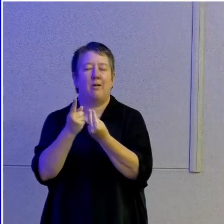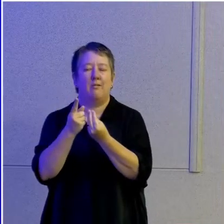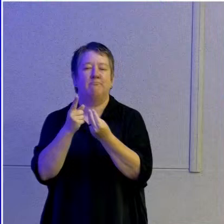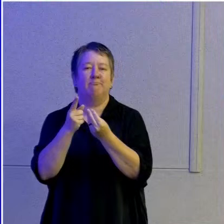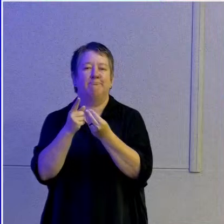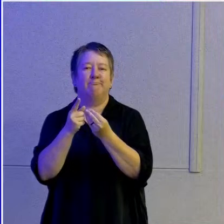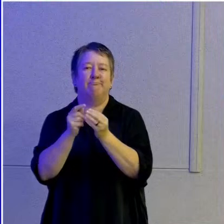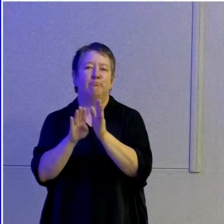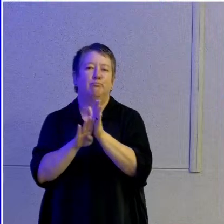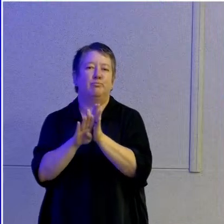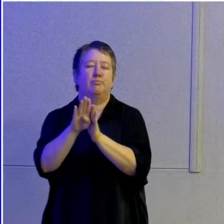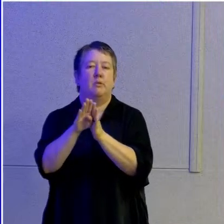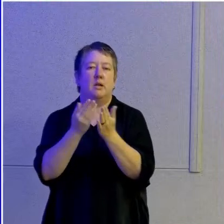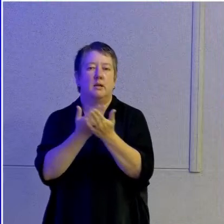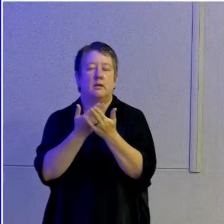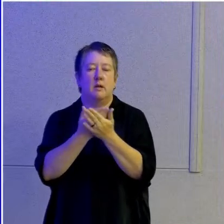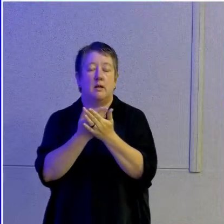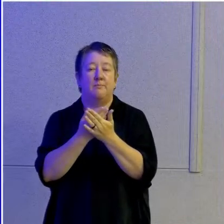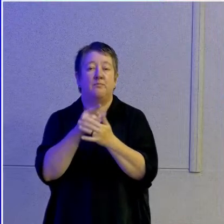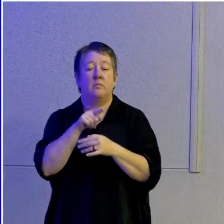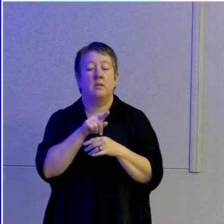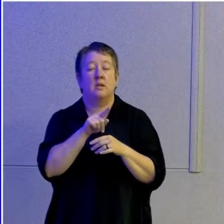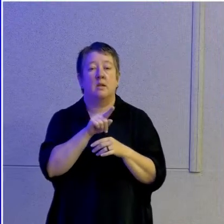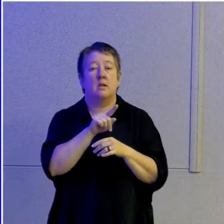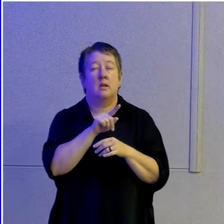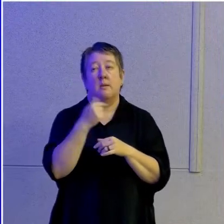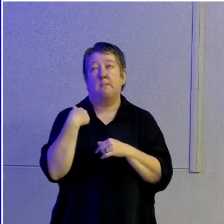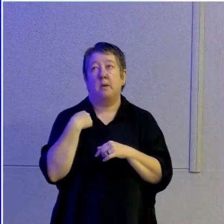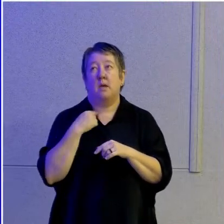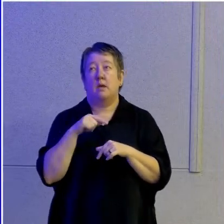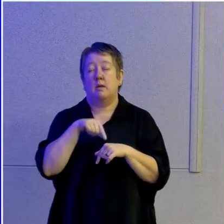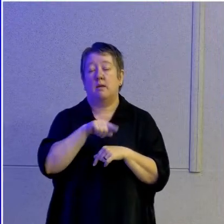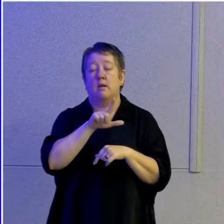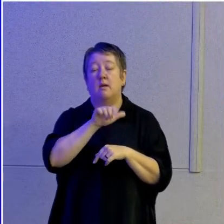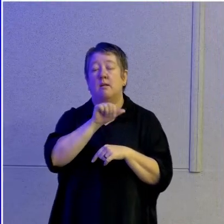joined NRF Itemba Labs in June